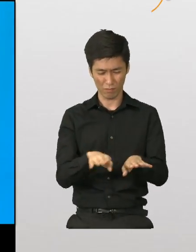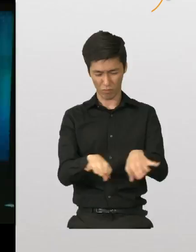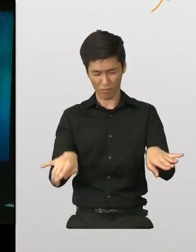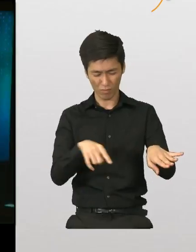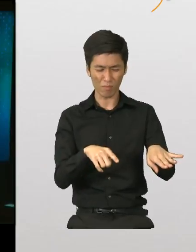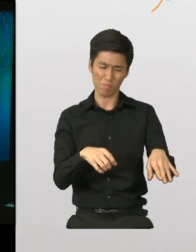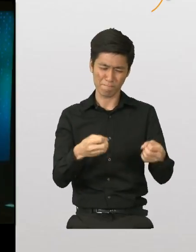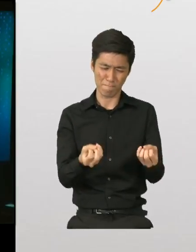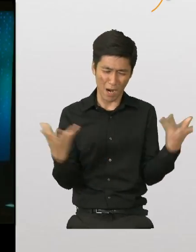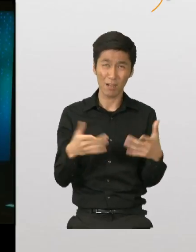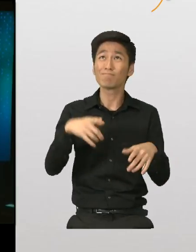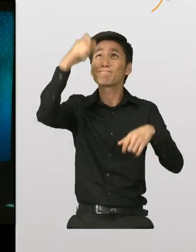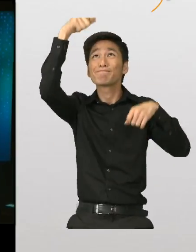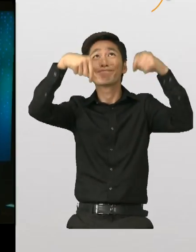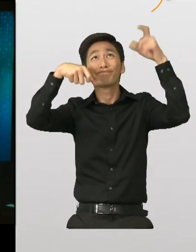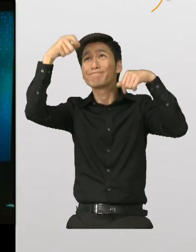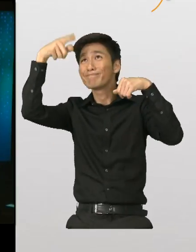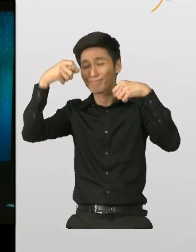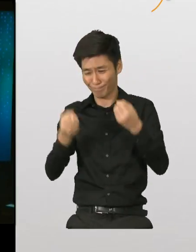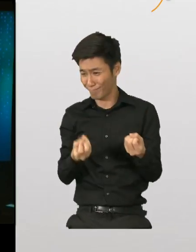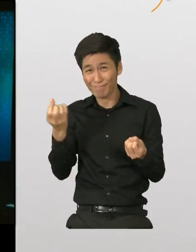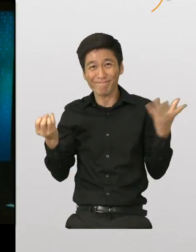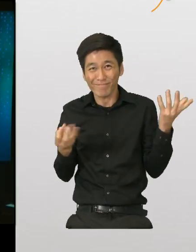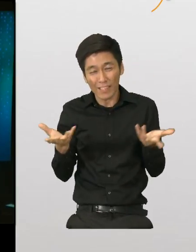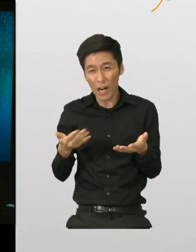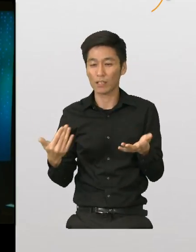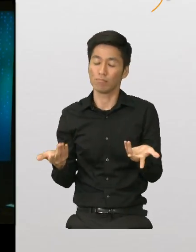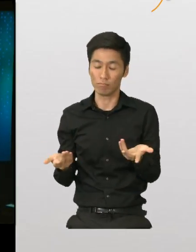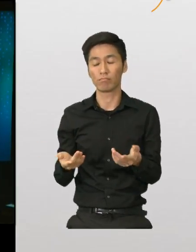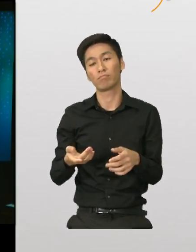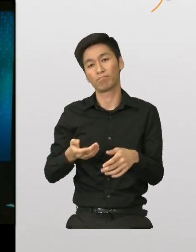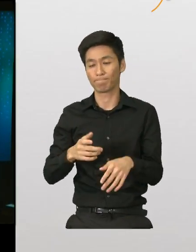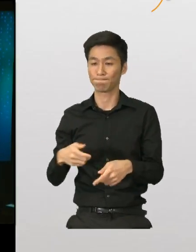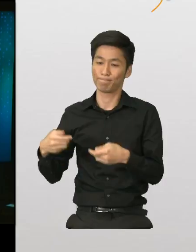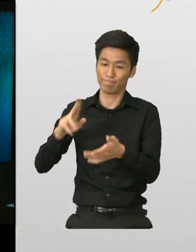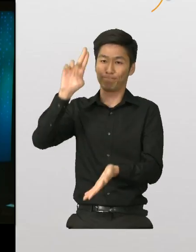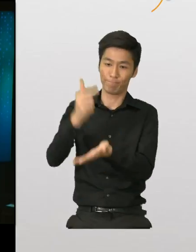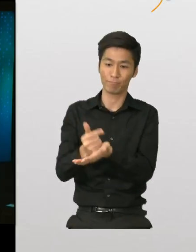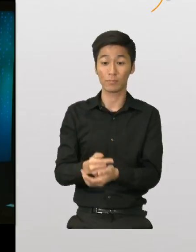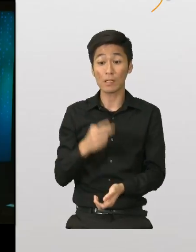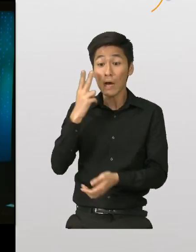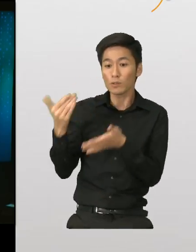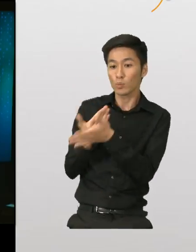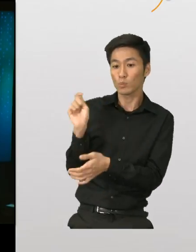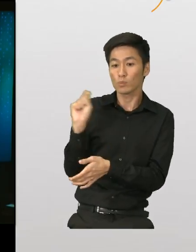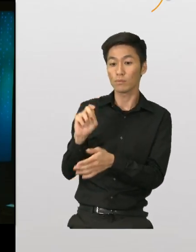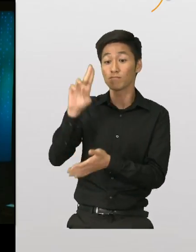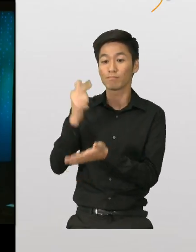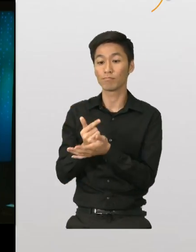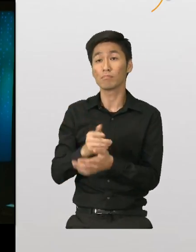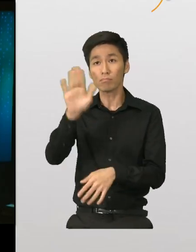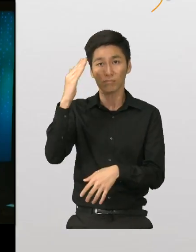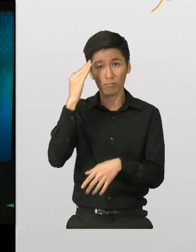leaks, damaged pipes. This is the new toilet after it's been upgraded. We upgrade the electrical supply